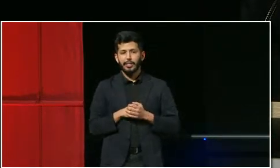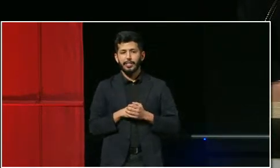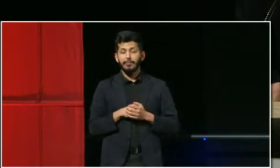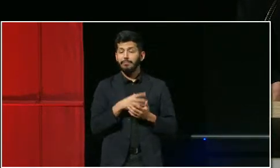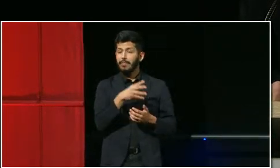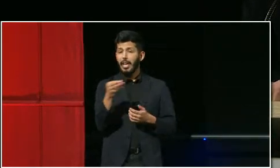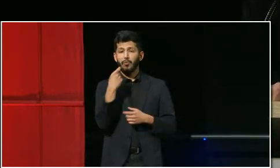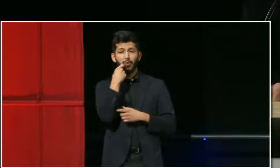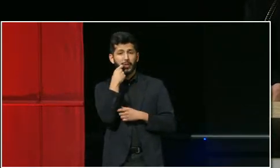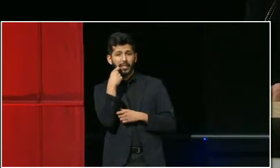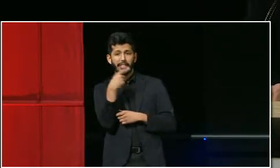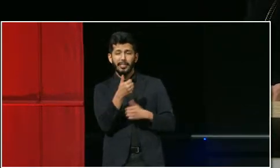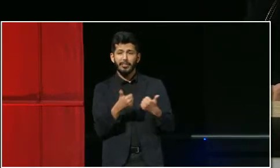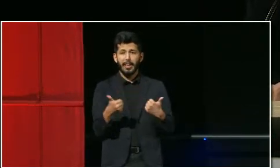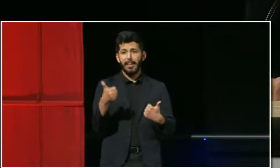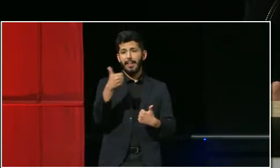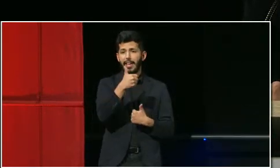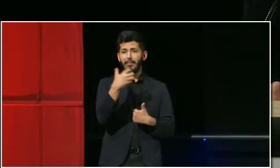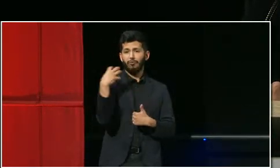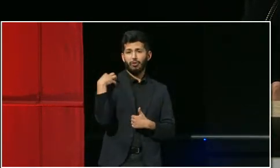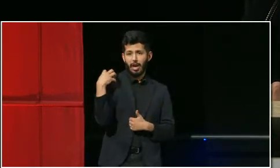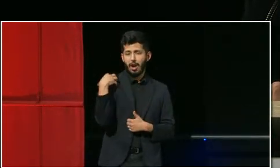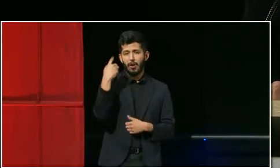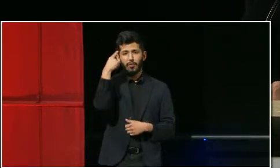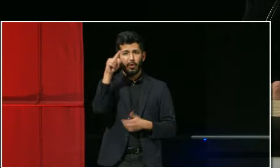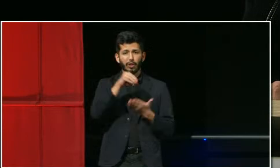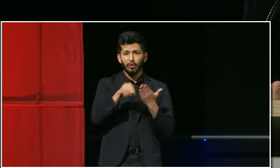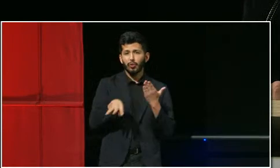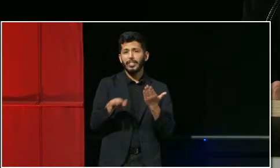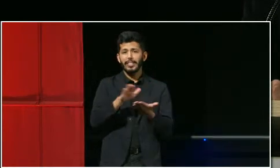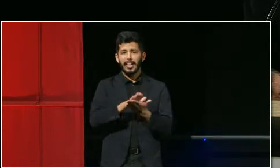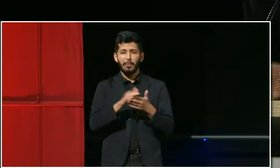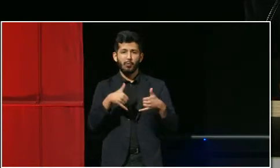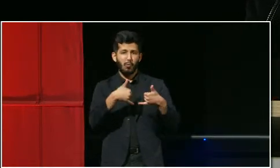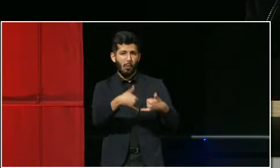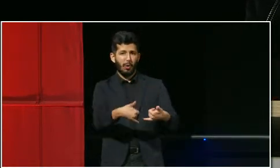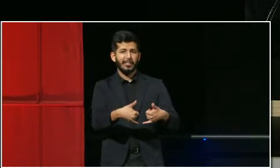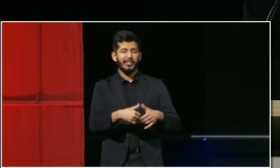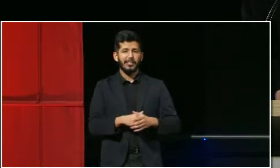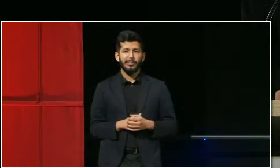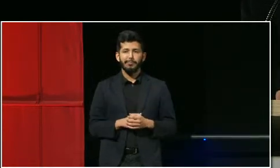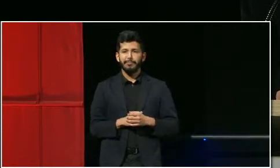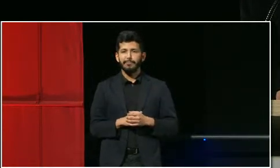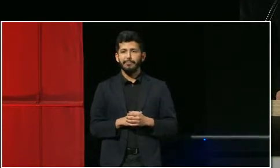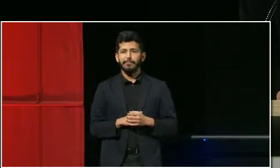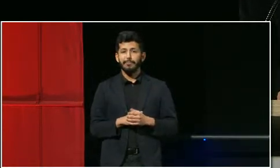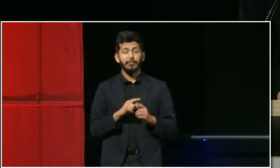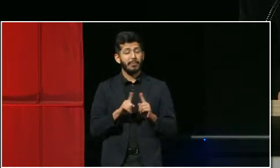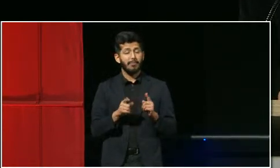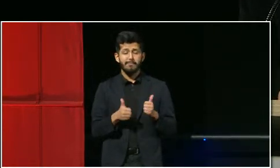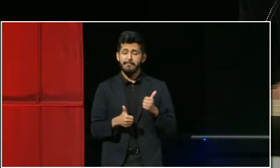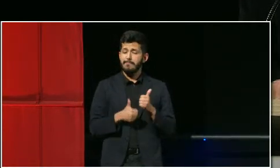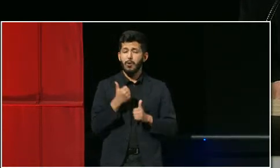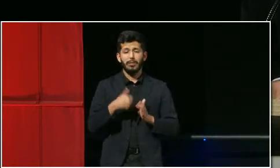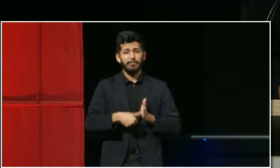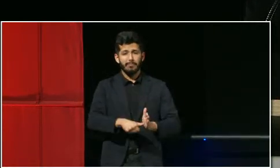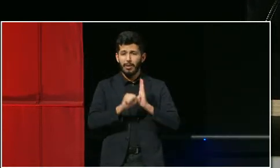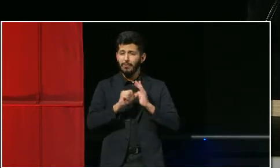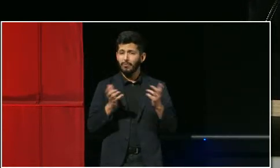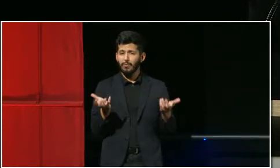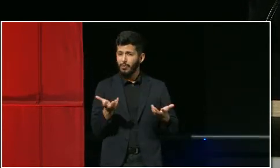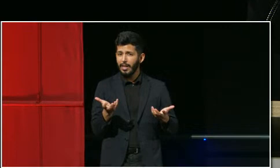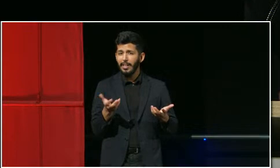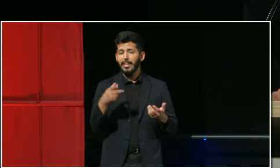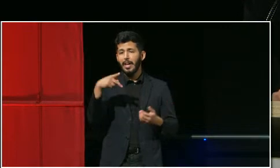recently the chair of the Student Academy Awards. But most impressively, Peggy